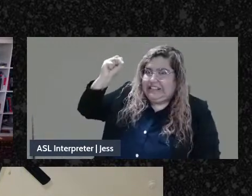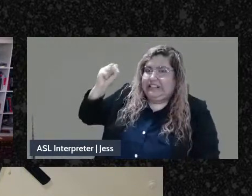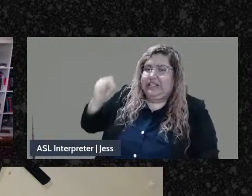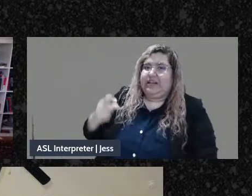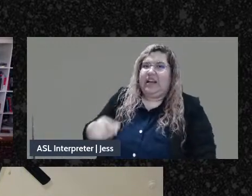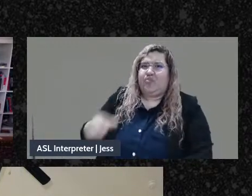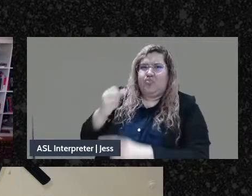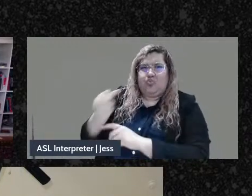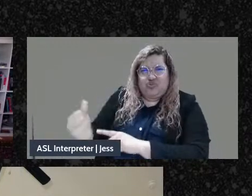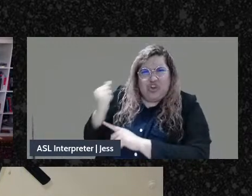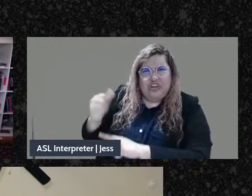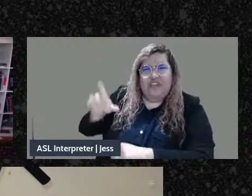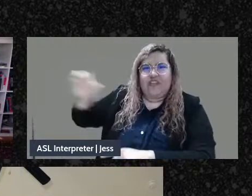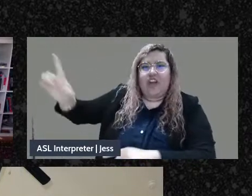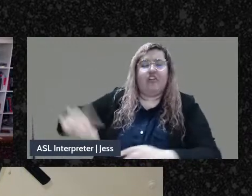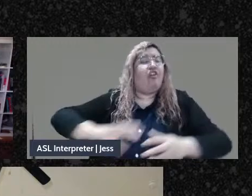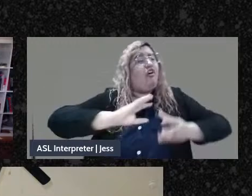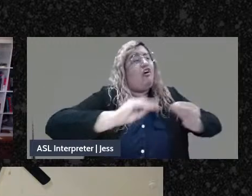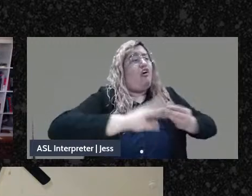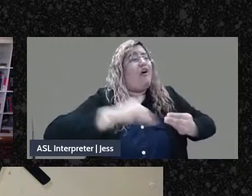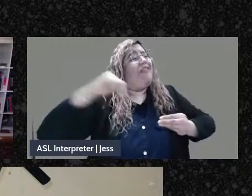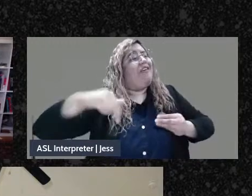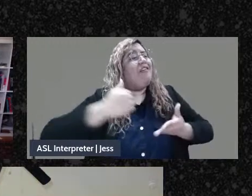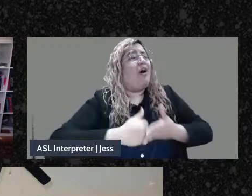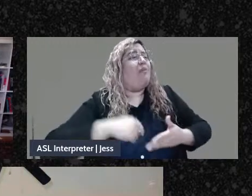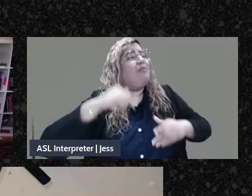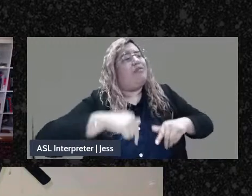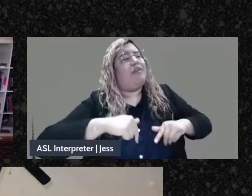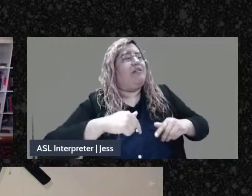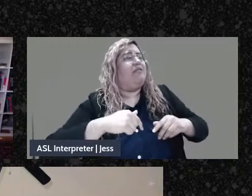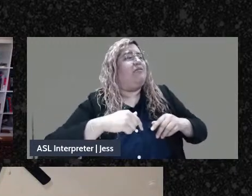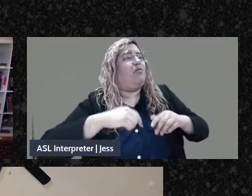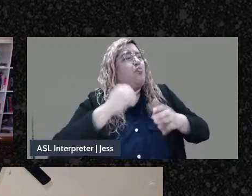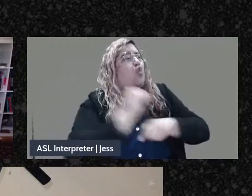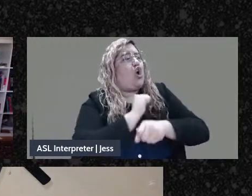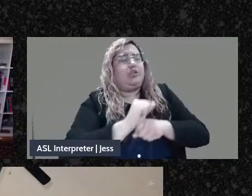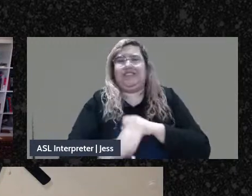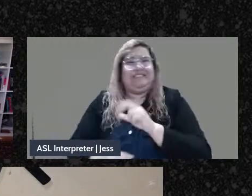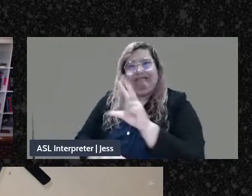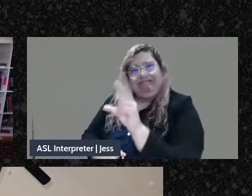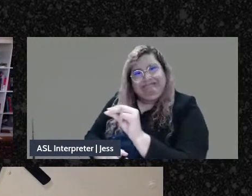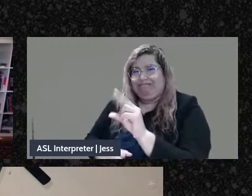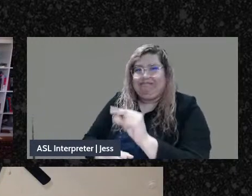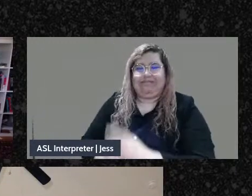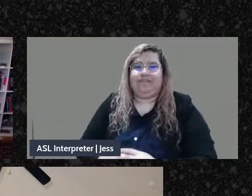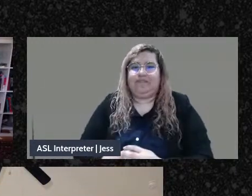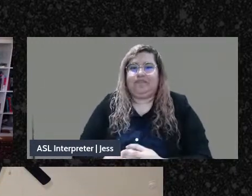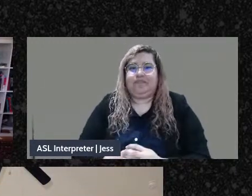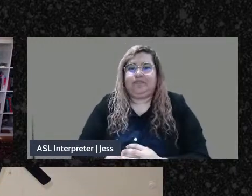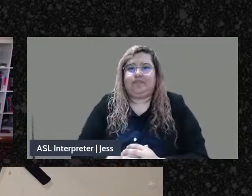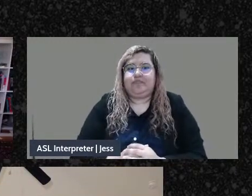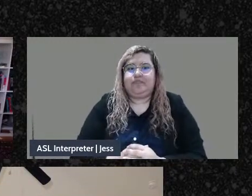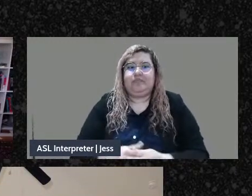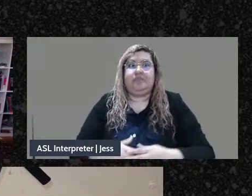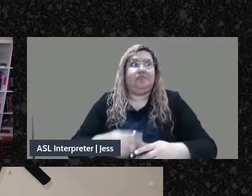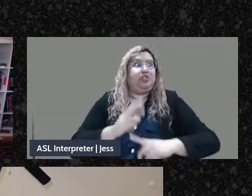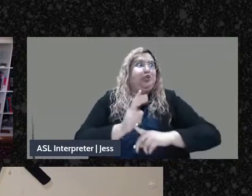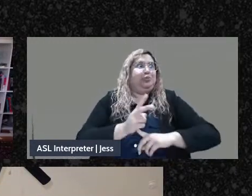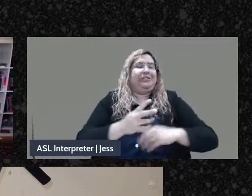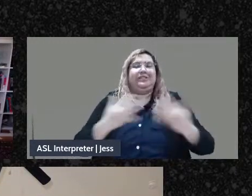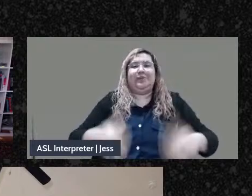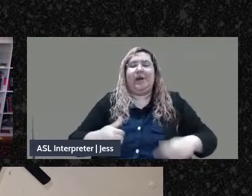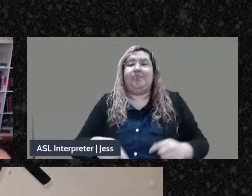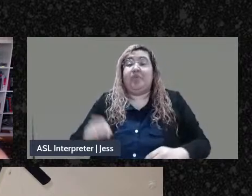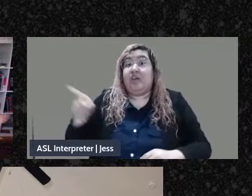What's happening now, let me see, in 2 minutes or less. So the city's kind of doubling down on their premises and we're doubling down on